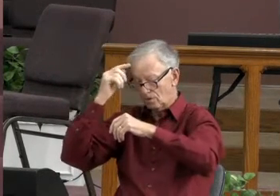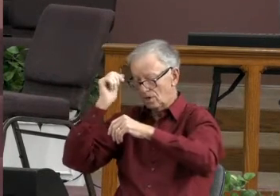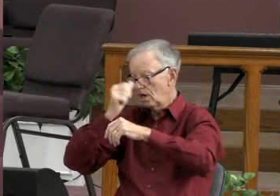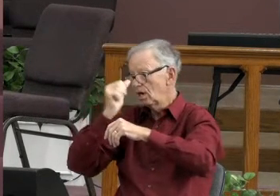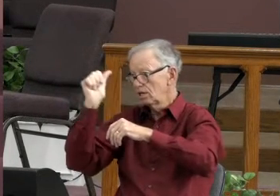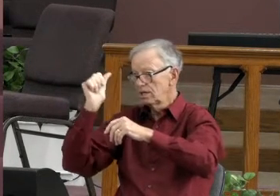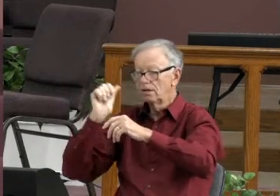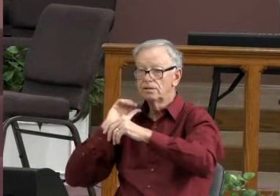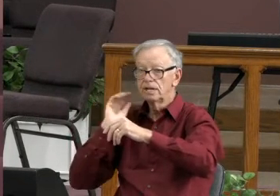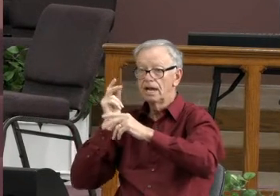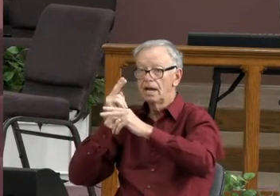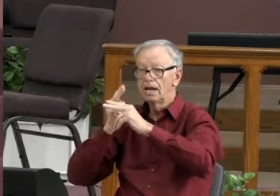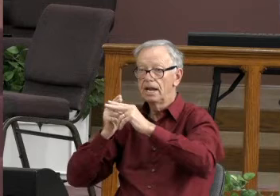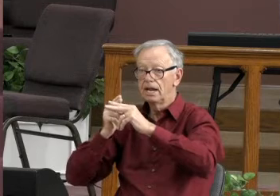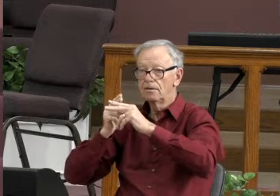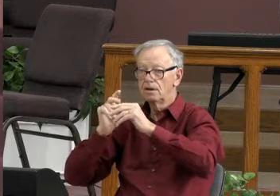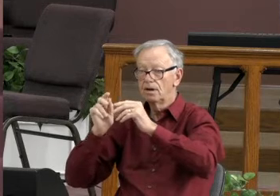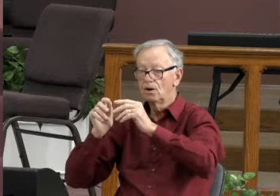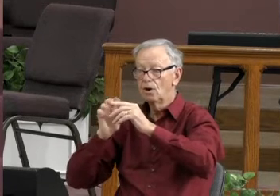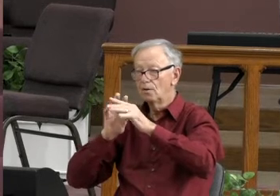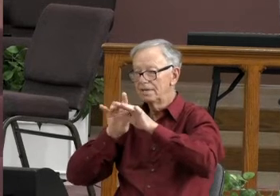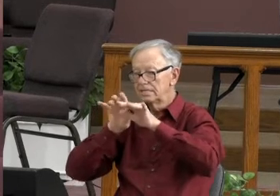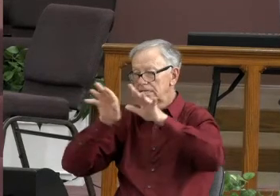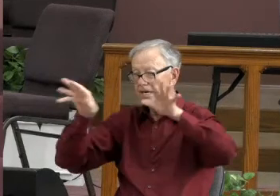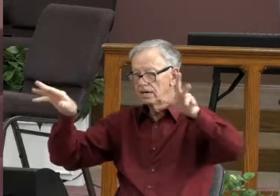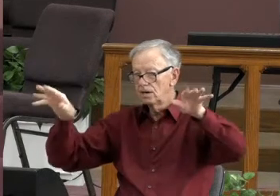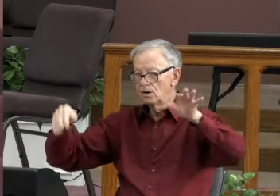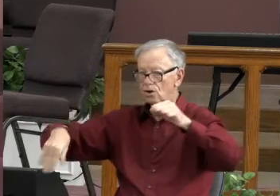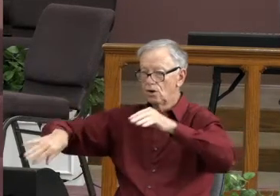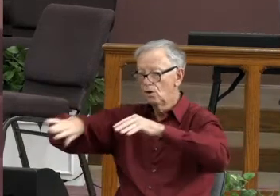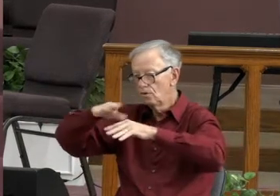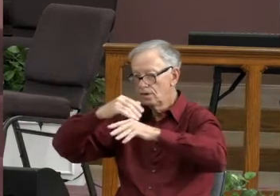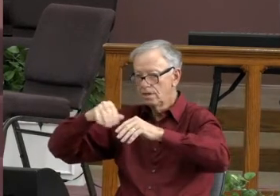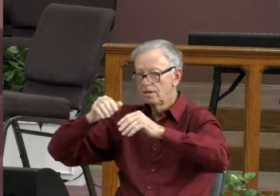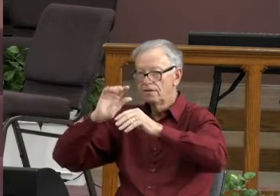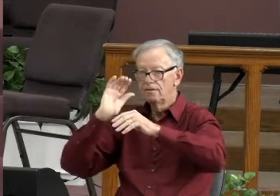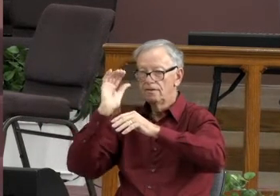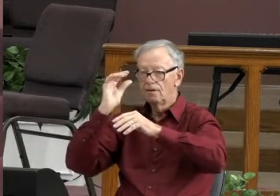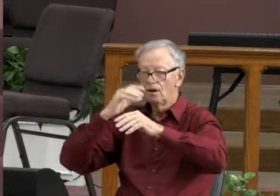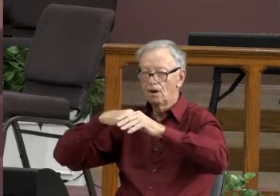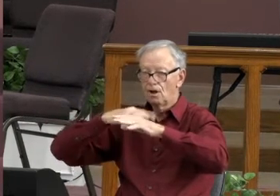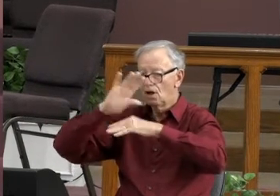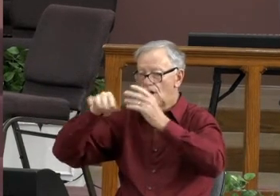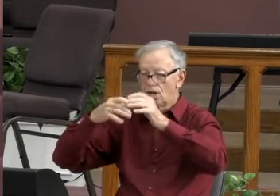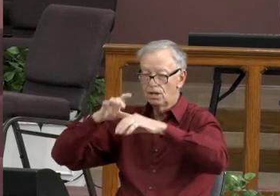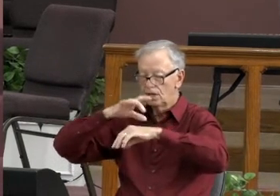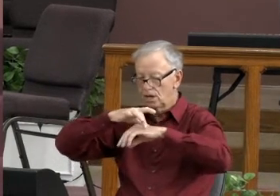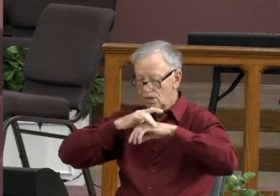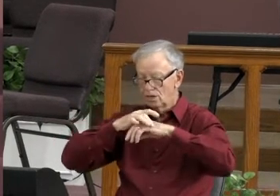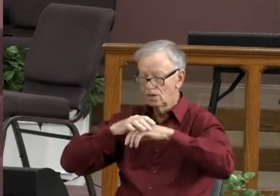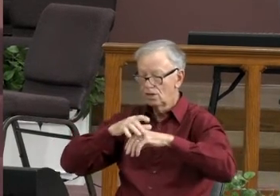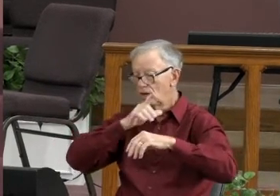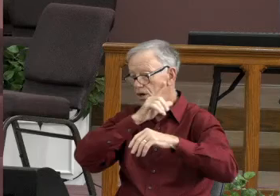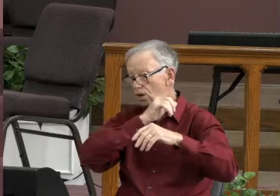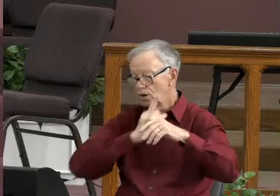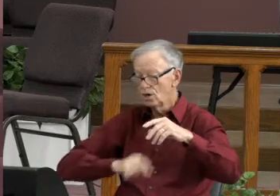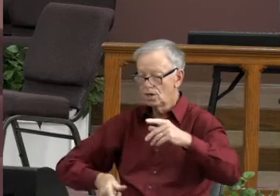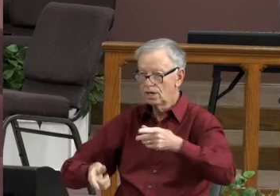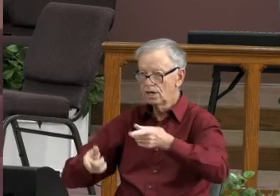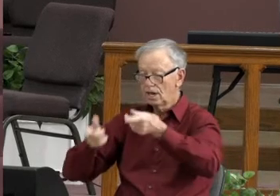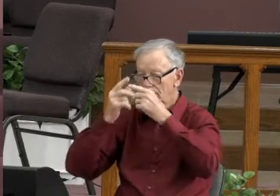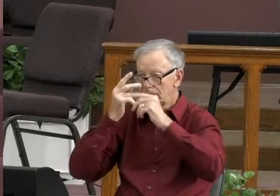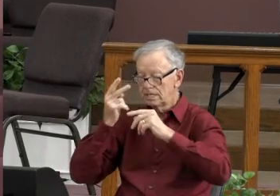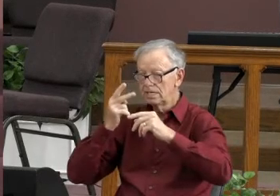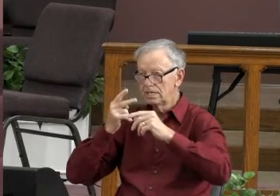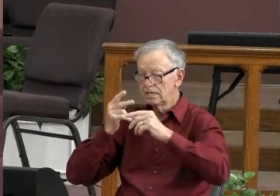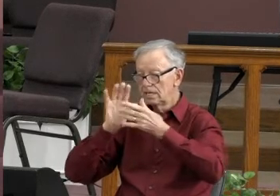Otherwise, we will be scattered abroad over the face of the whole earth." The Lord came down to see the city and the tower which